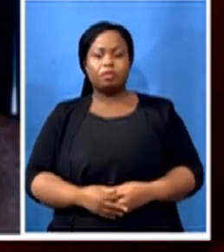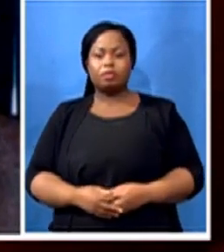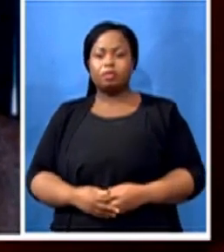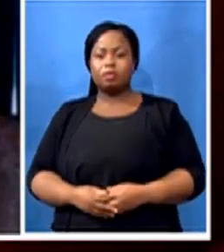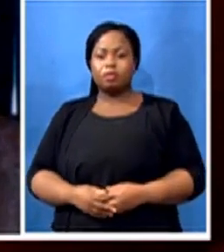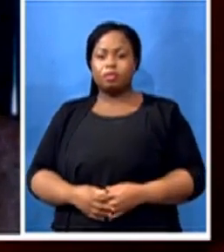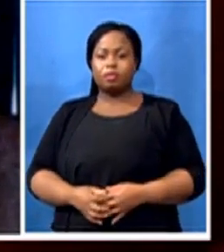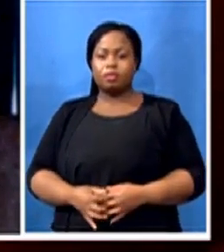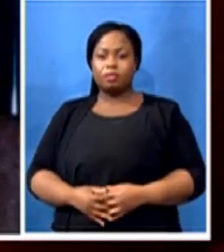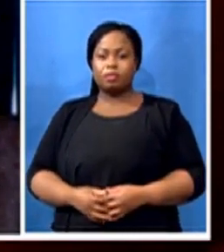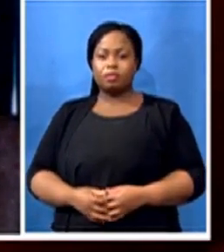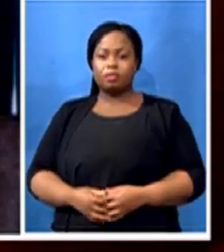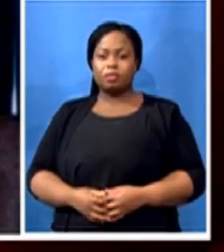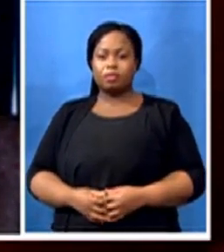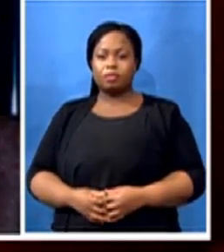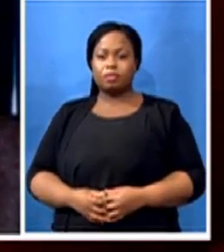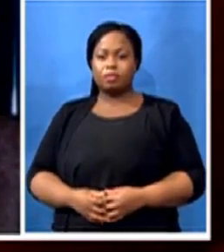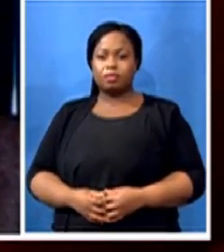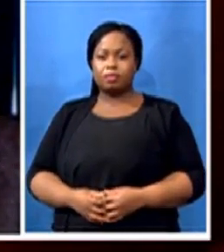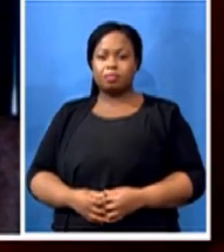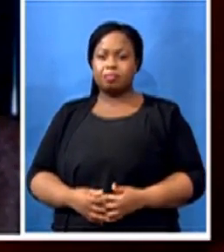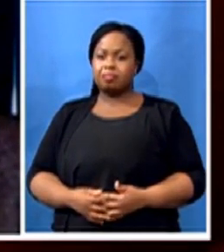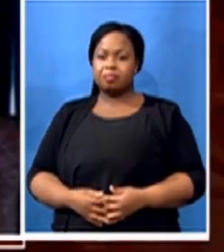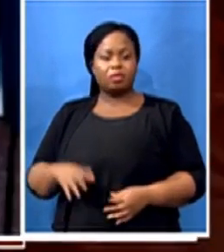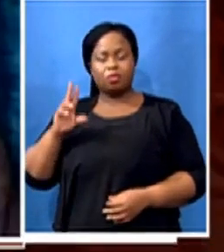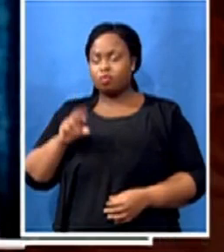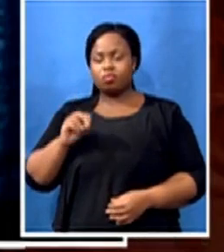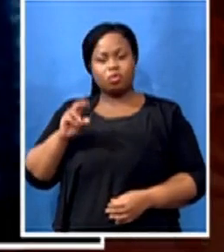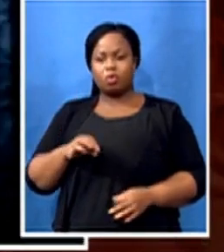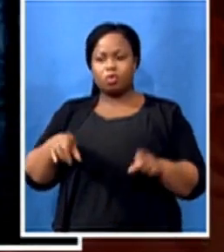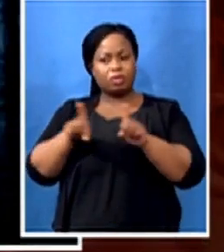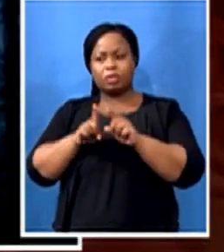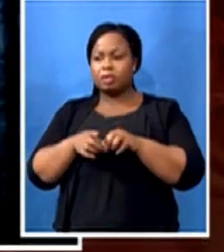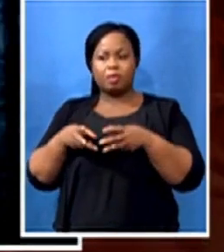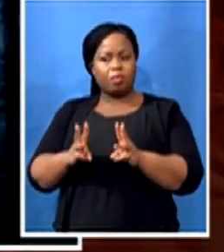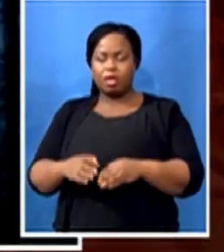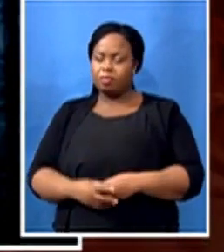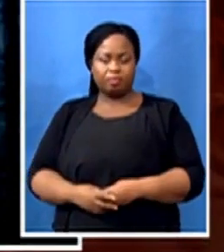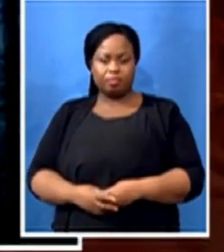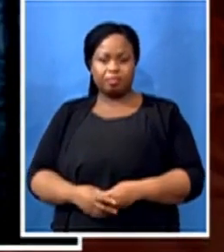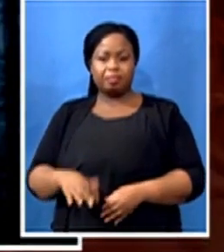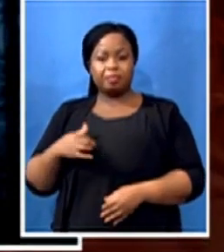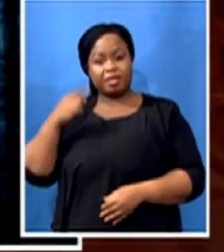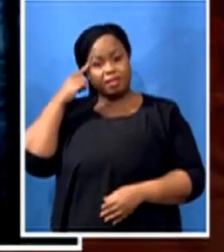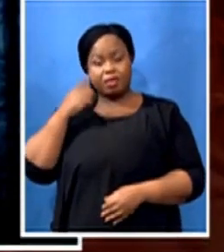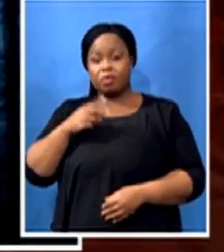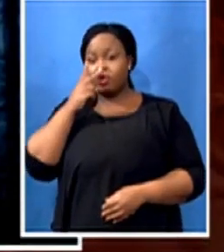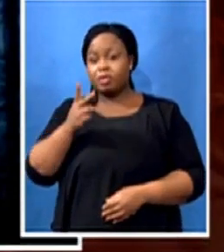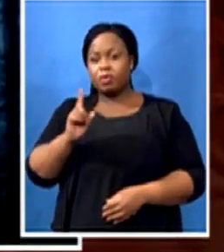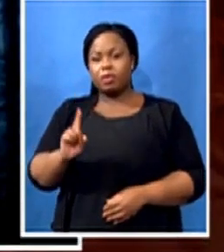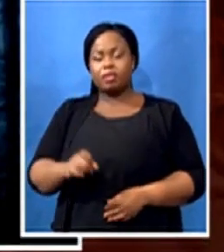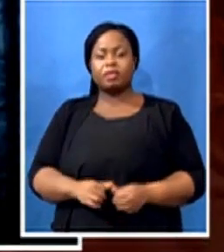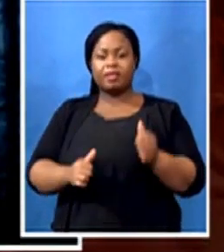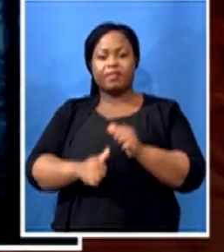No, it won't follow the same route. I think what we are going to see is that, first of all, there will be fewer than 50% of the